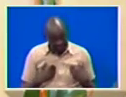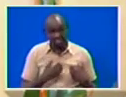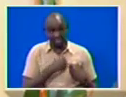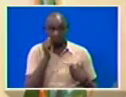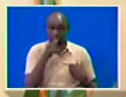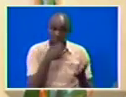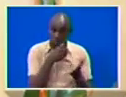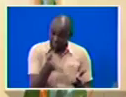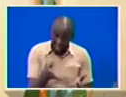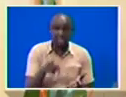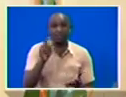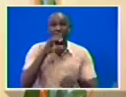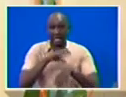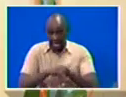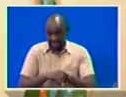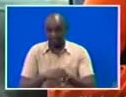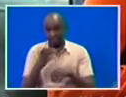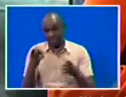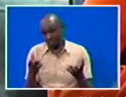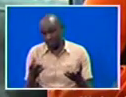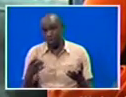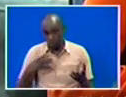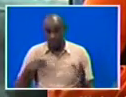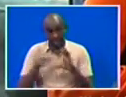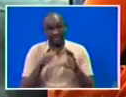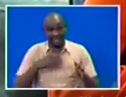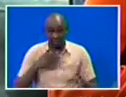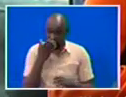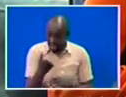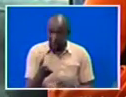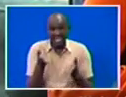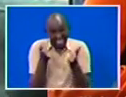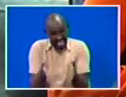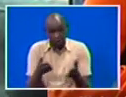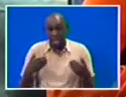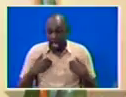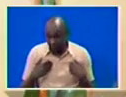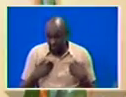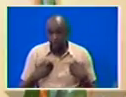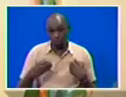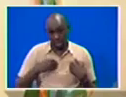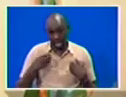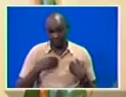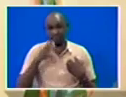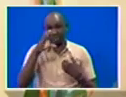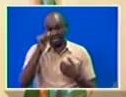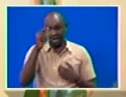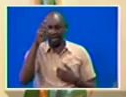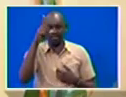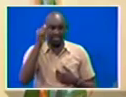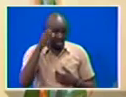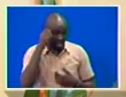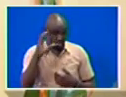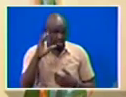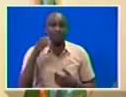received tremendous liking from our members. We currently doing a cardiac program to try and